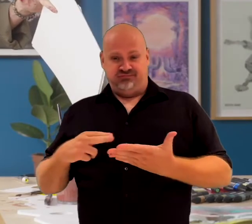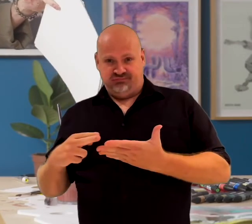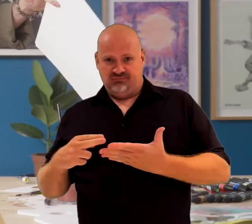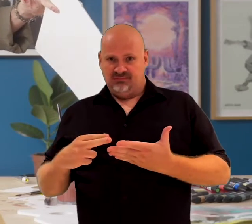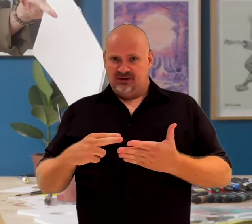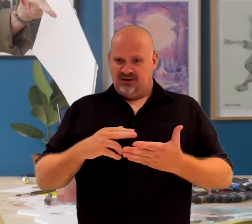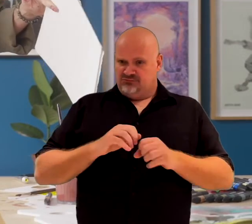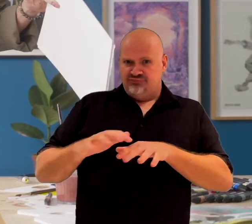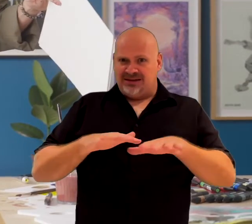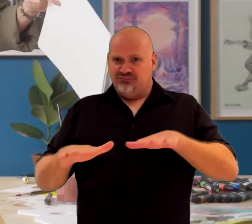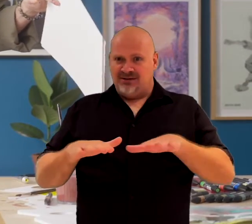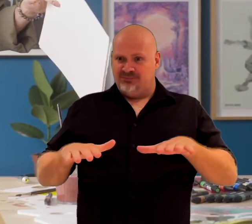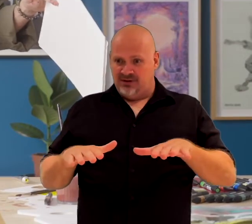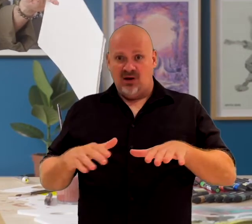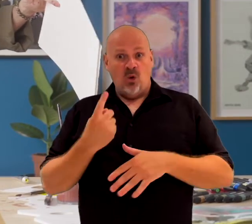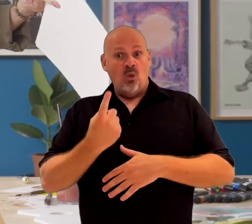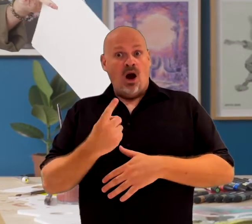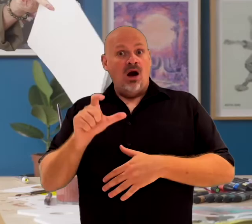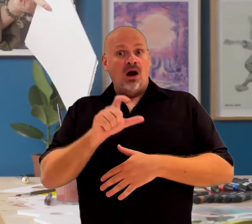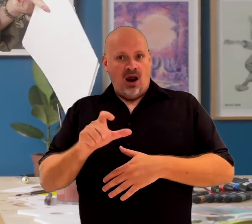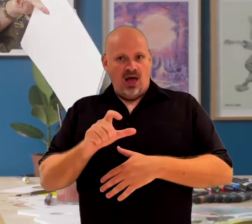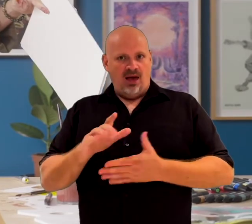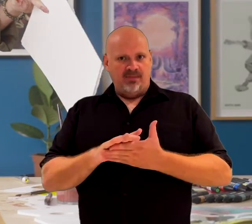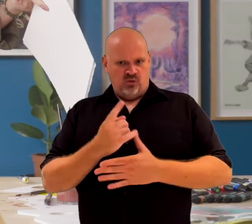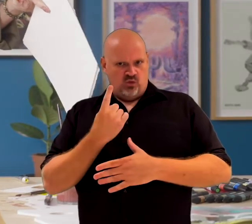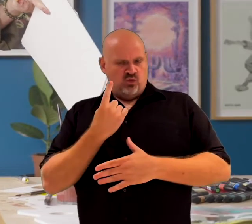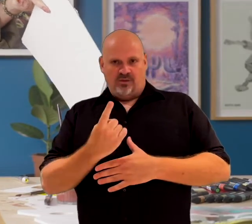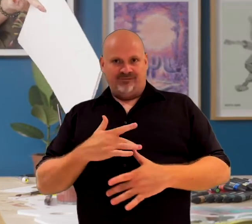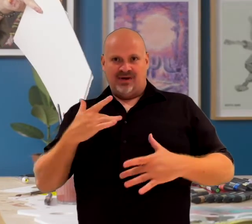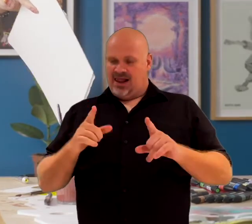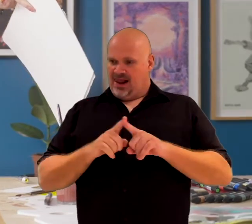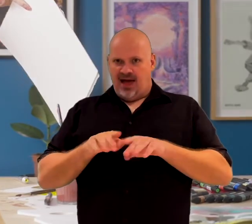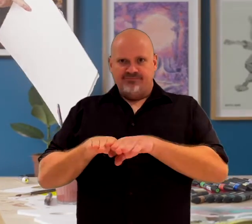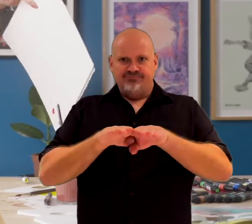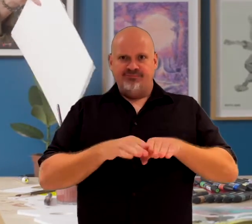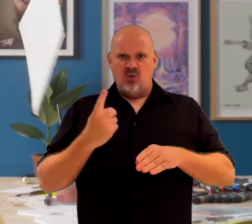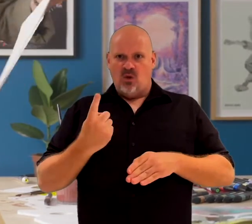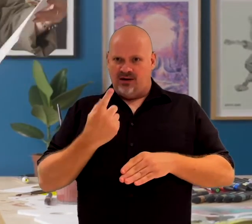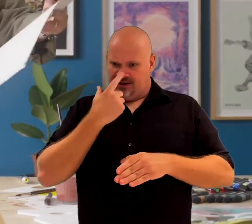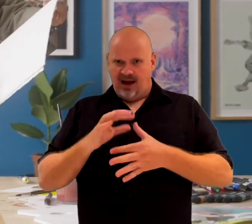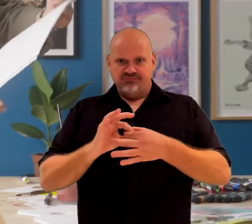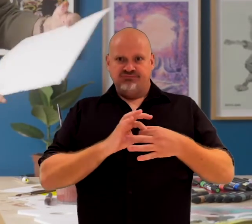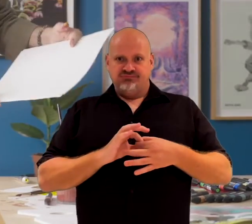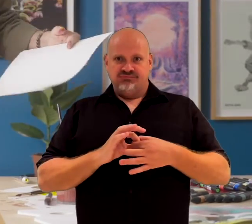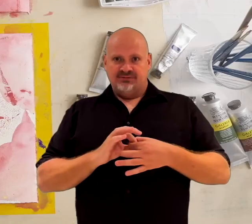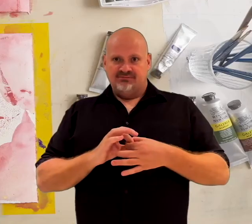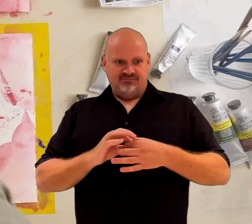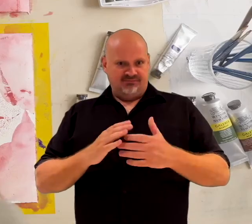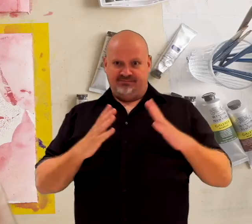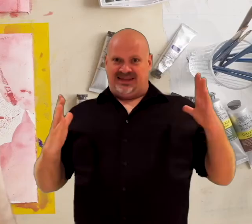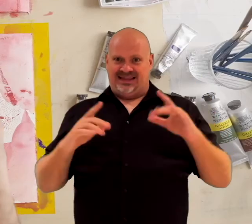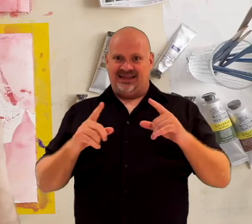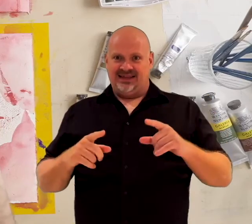doing like 10 of these and you could spread them out. And because it's one color and it's monochromatic, it feels like one big piece. Like here's